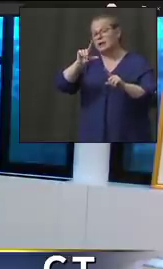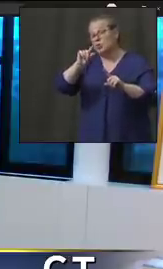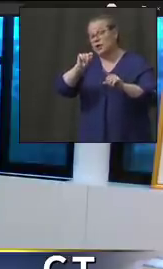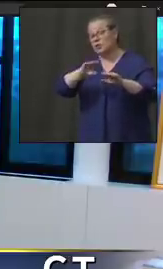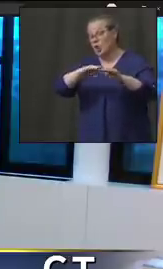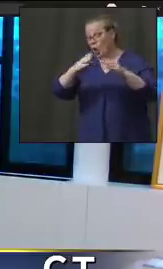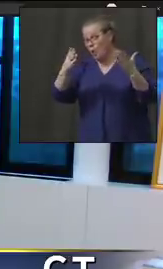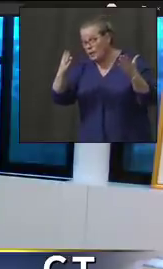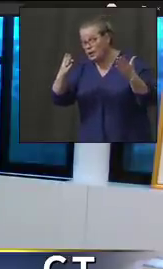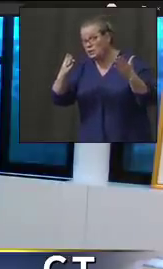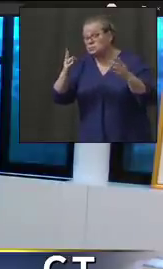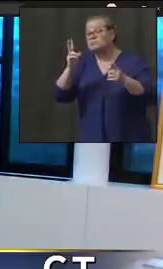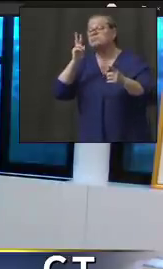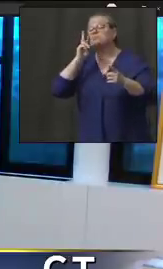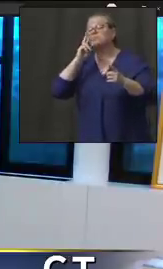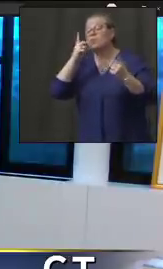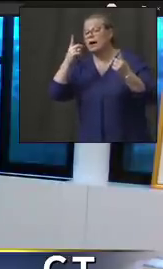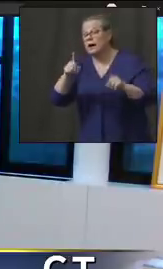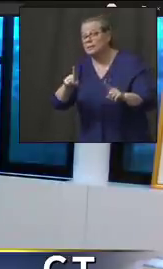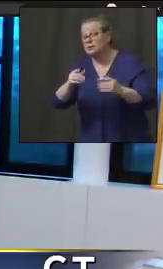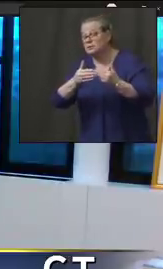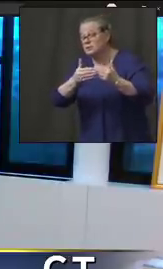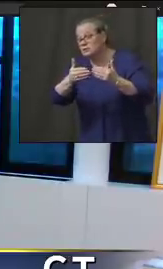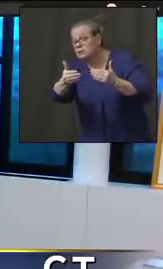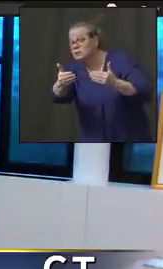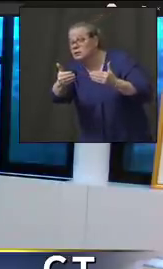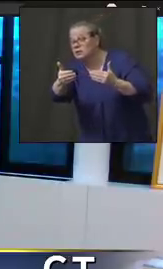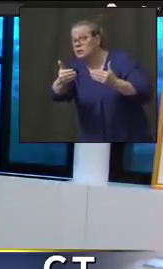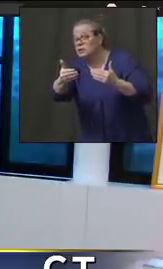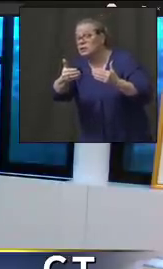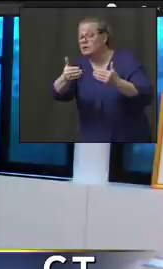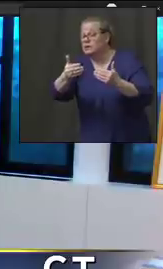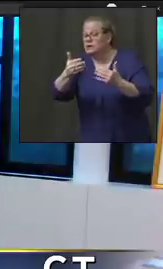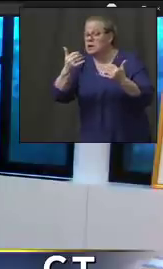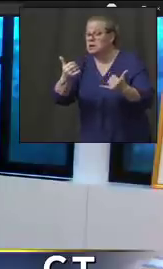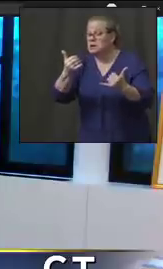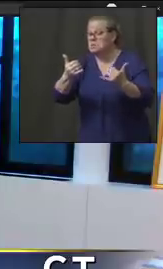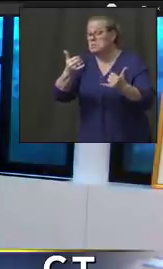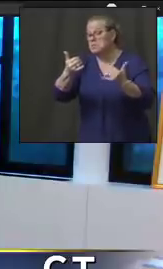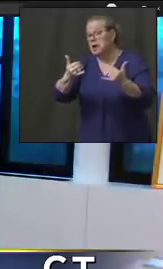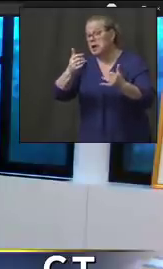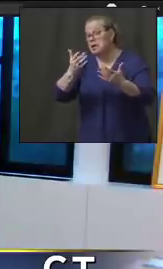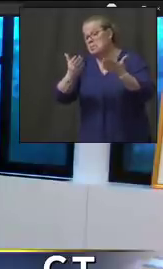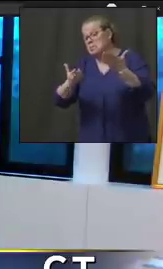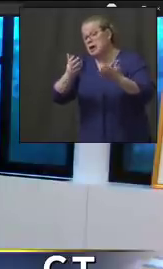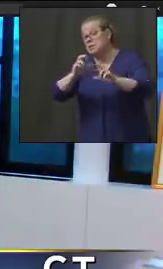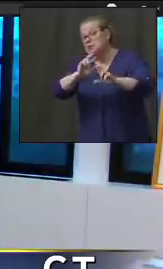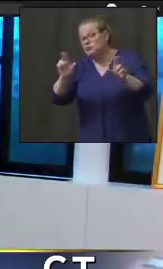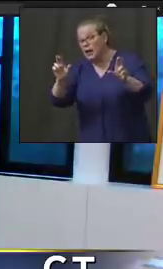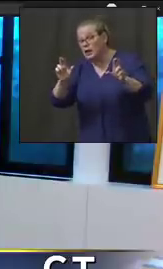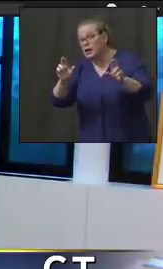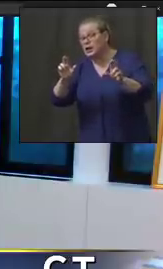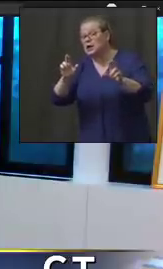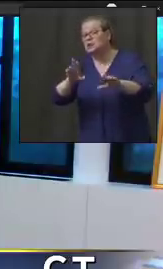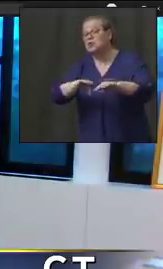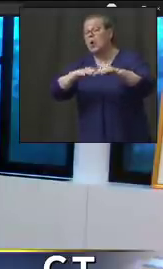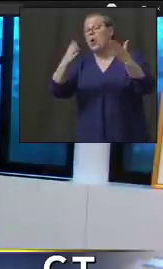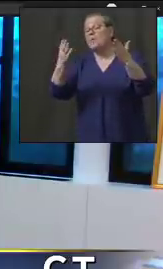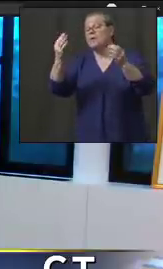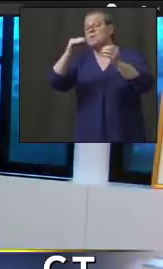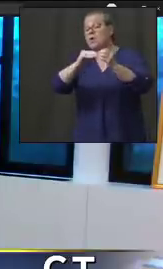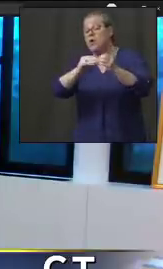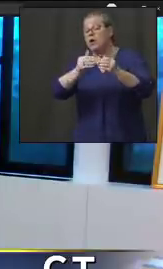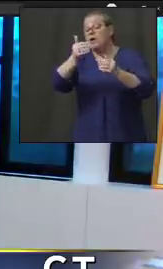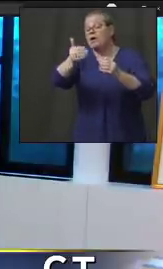we can start looking to see if there's time to start talking about phase 2. This is baby steps. We have to tiptoe our way through